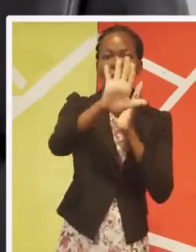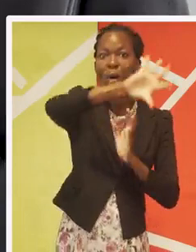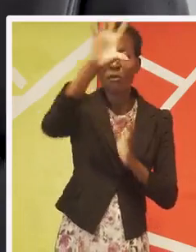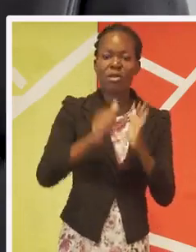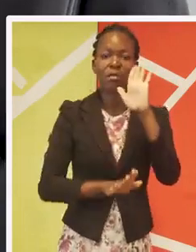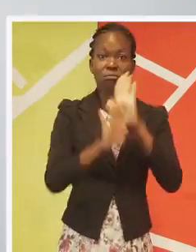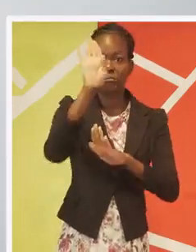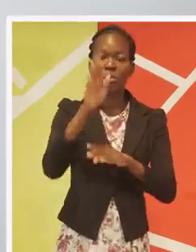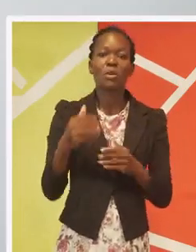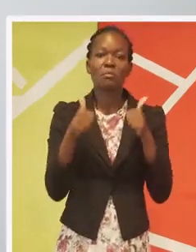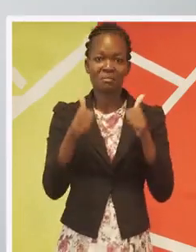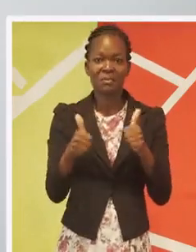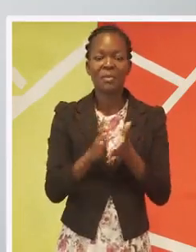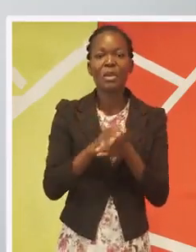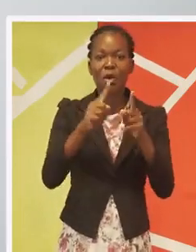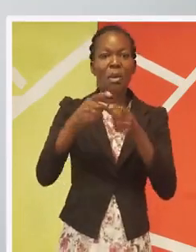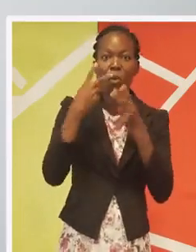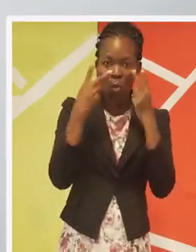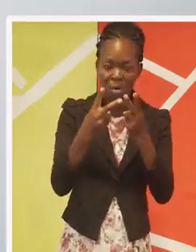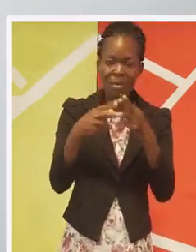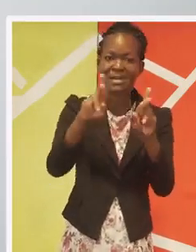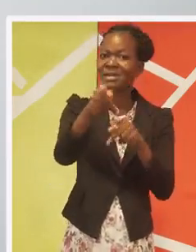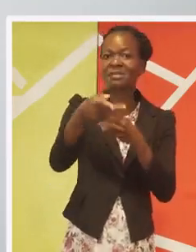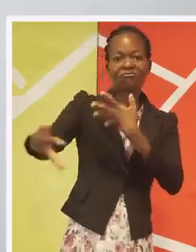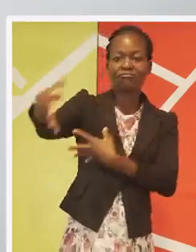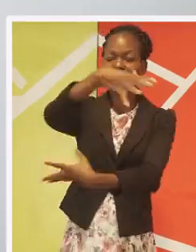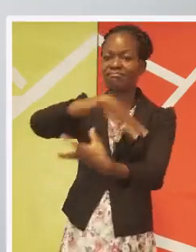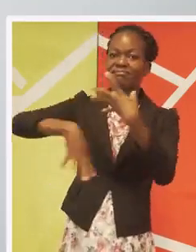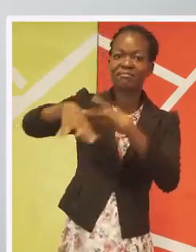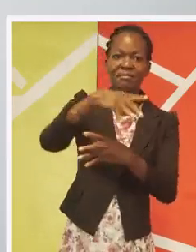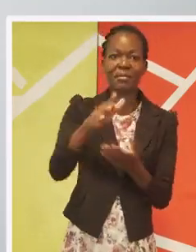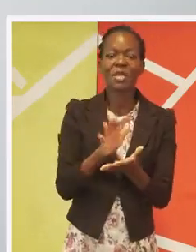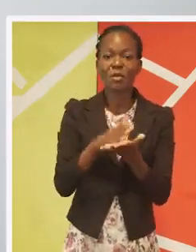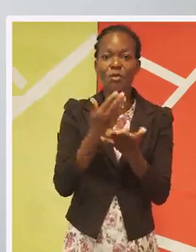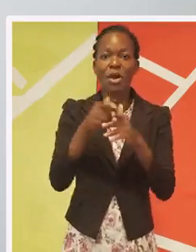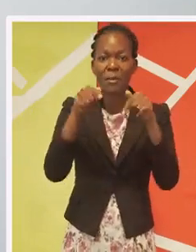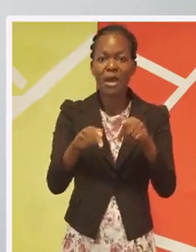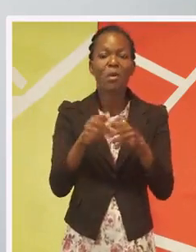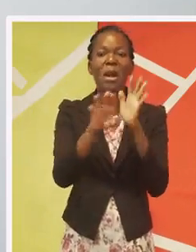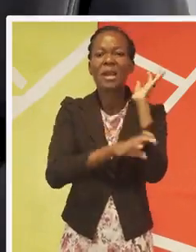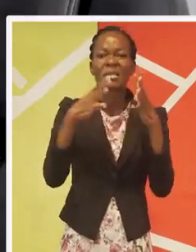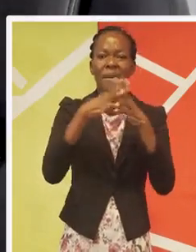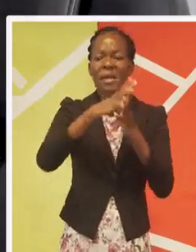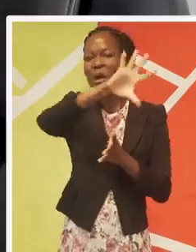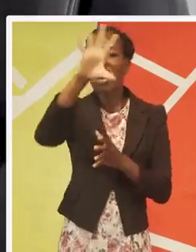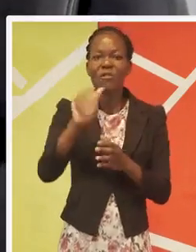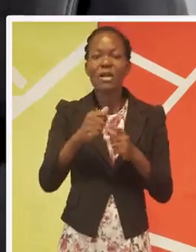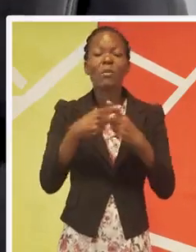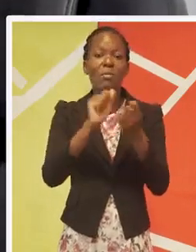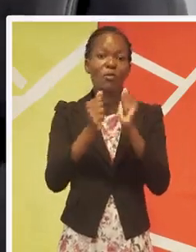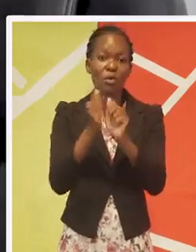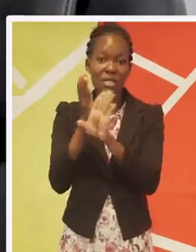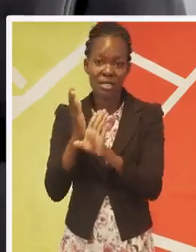adjustment programs, then it will revive their failing economies, which most African countries are in a situation like that. So